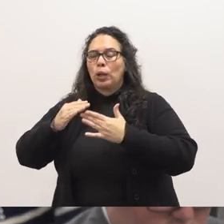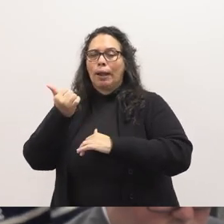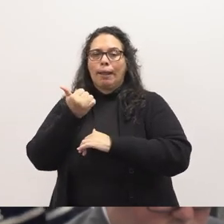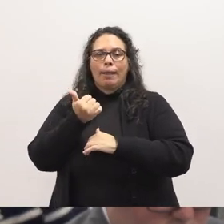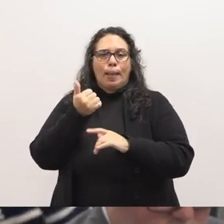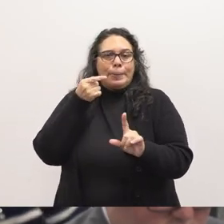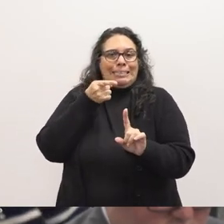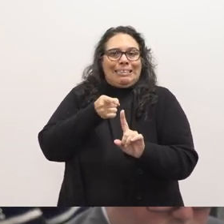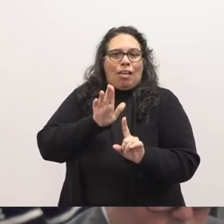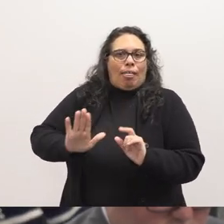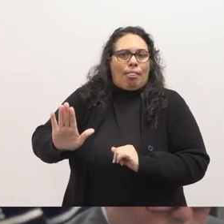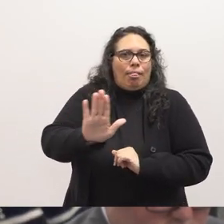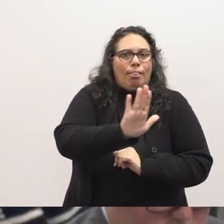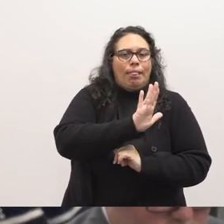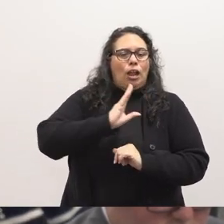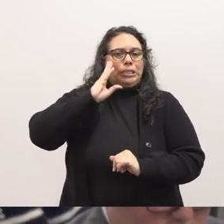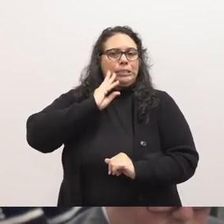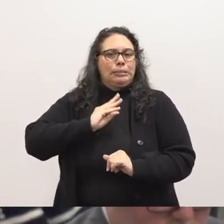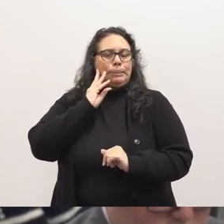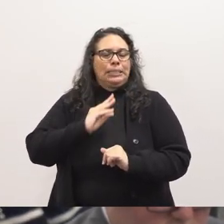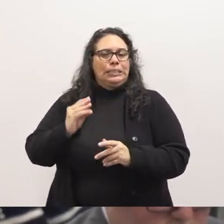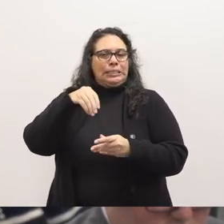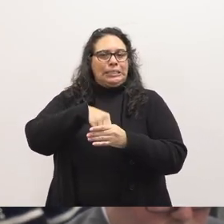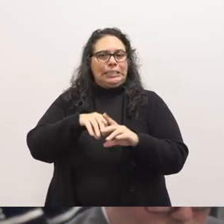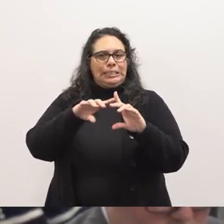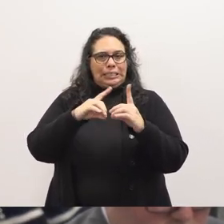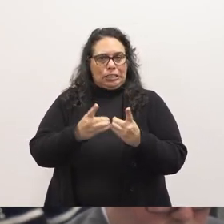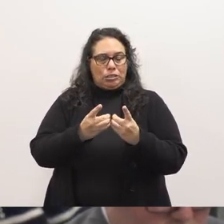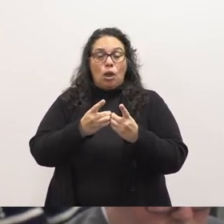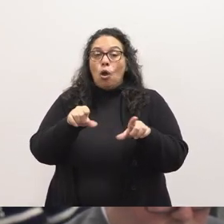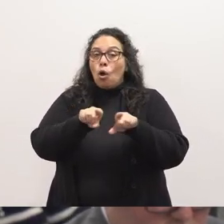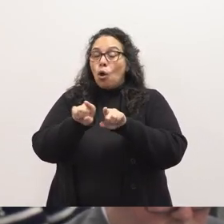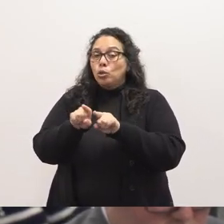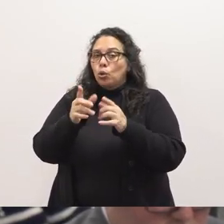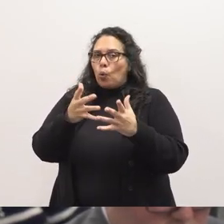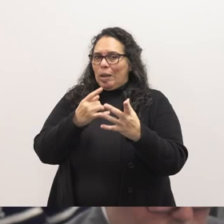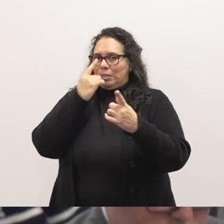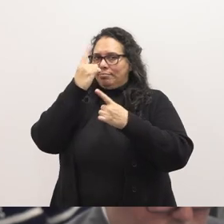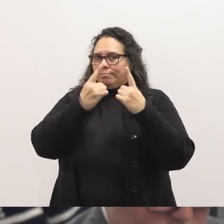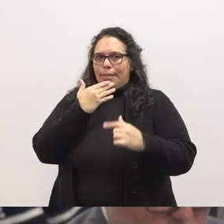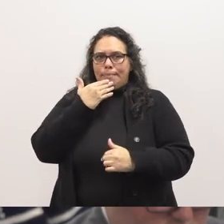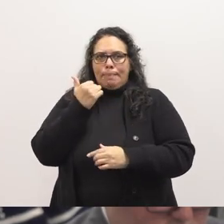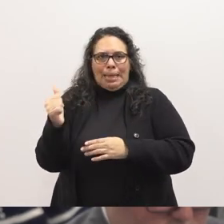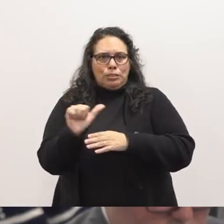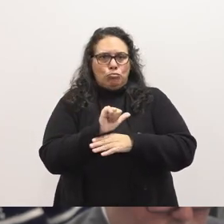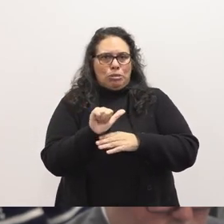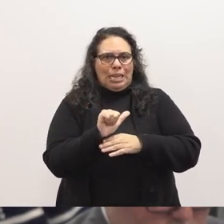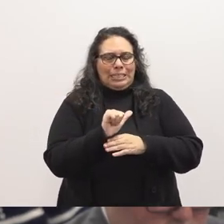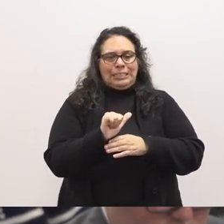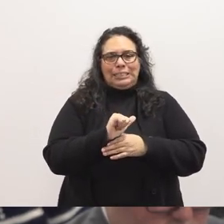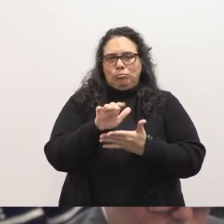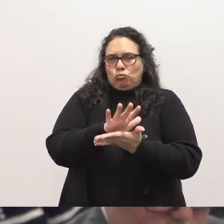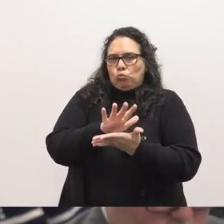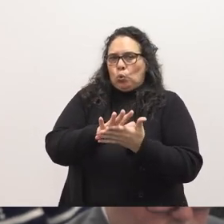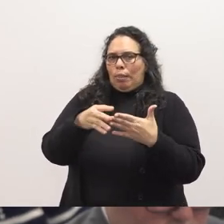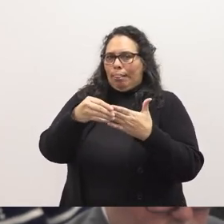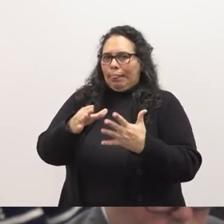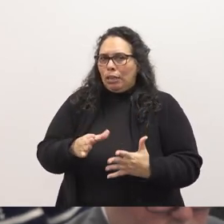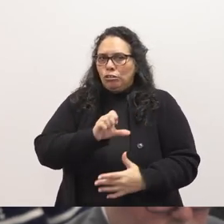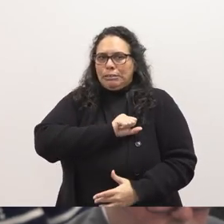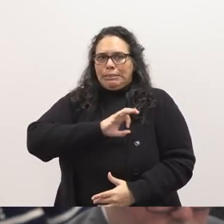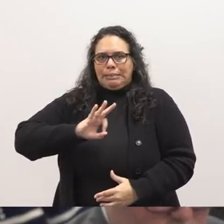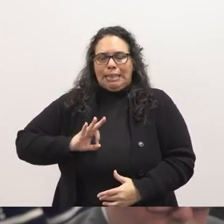their experiences within our district. So we wanted to also consider the best practices of site leaders and staff